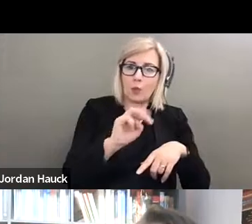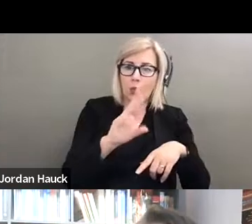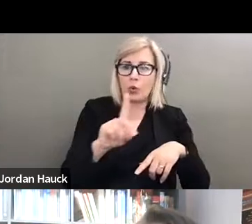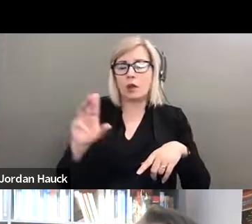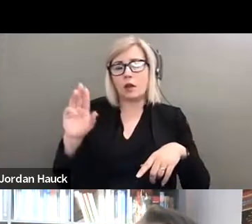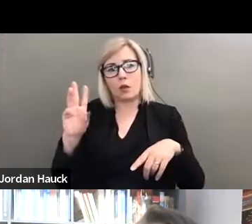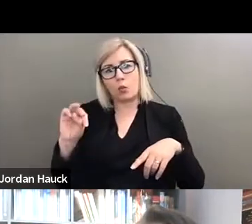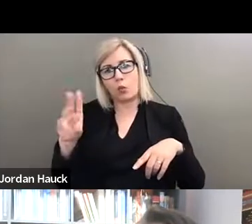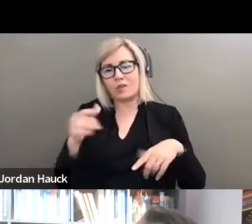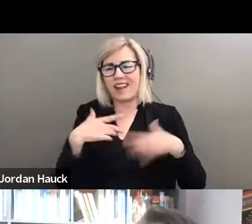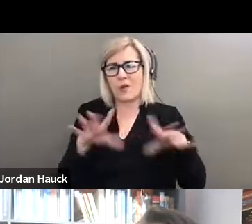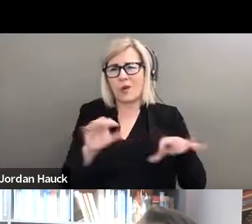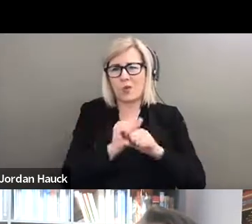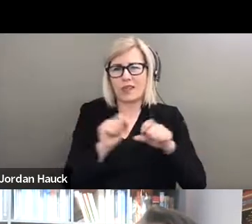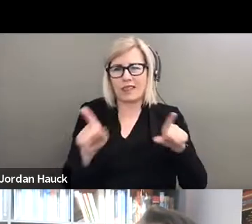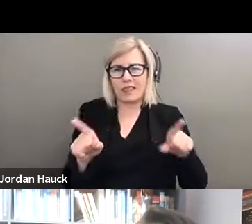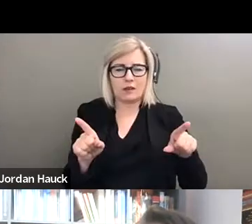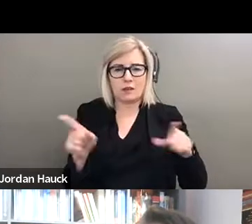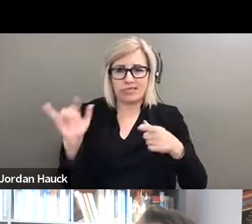there with that going on.